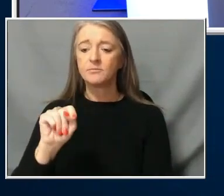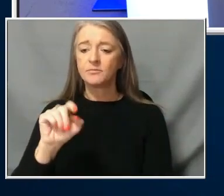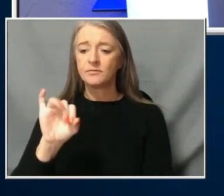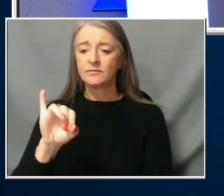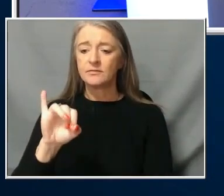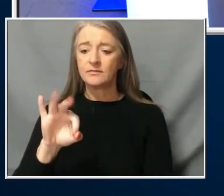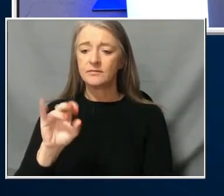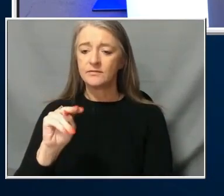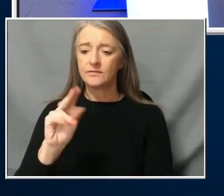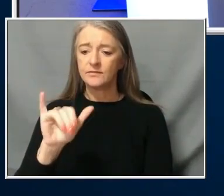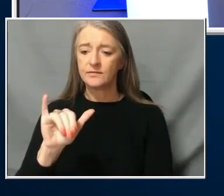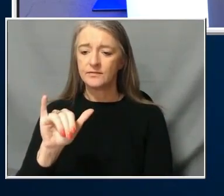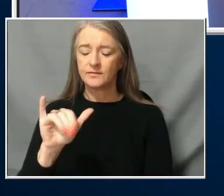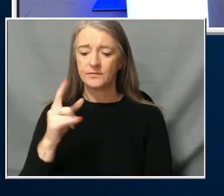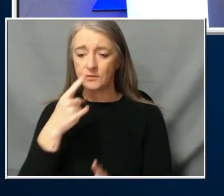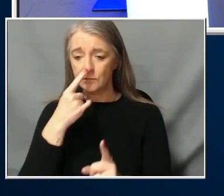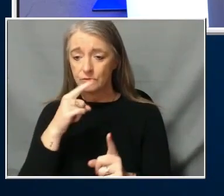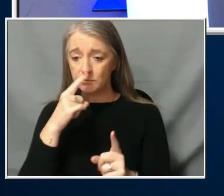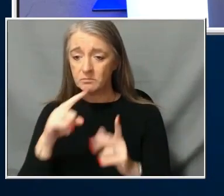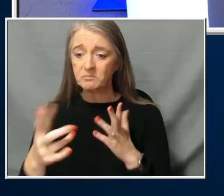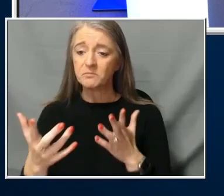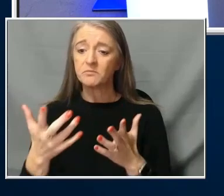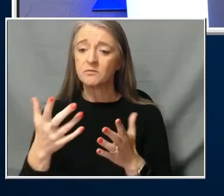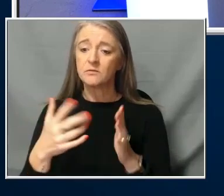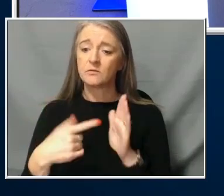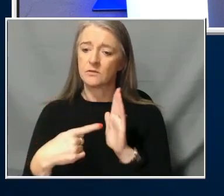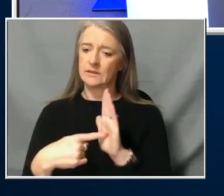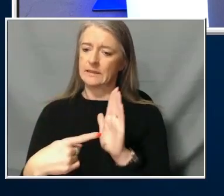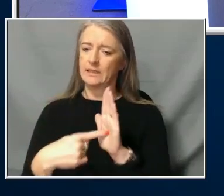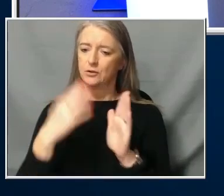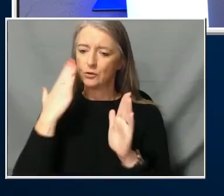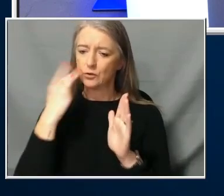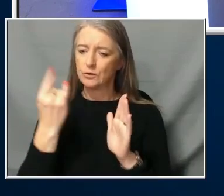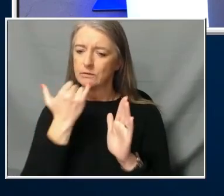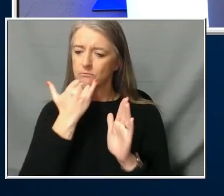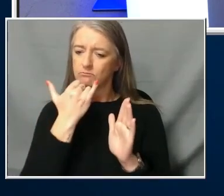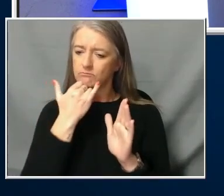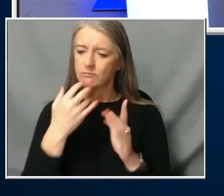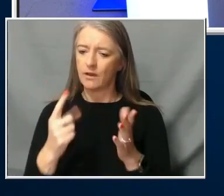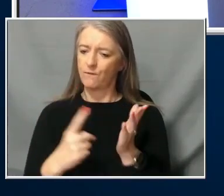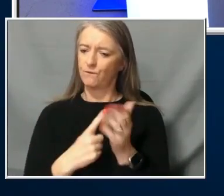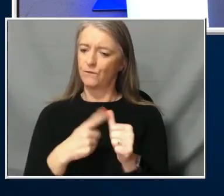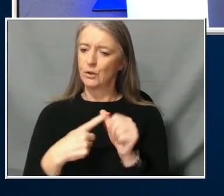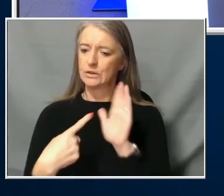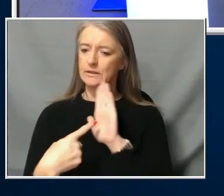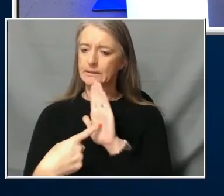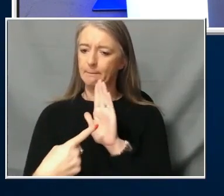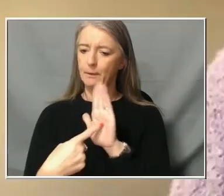us back to the first signs where you knew something was wrong. What were your first symptoms?